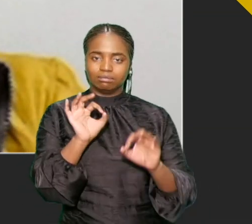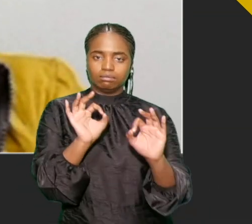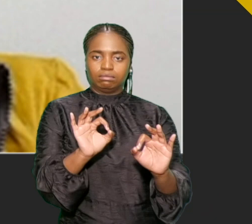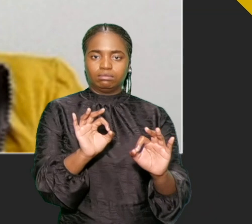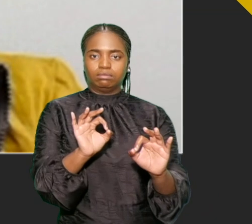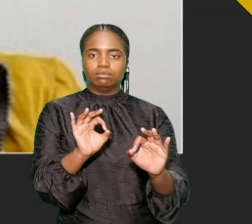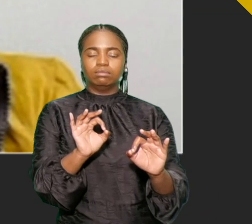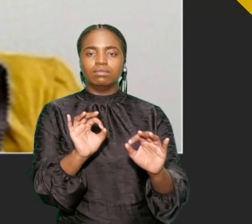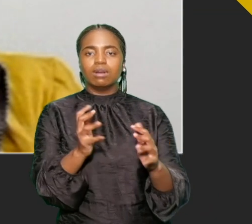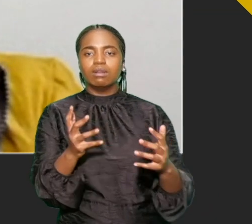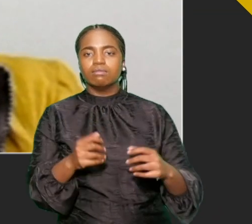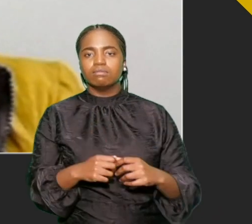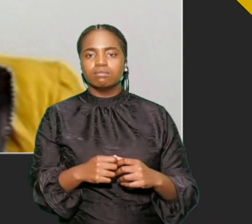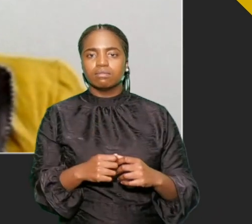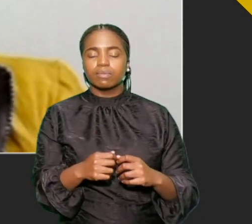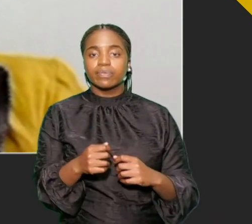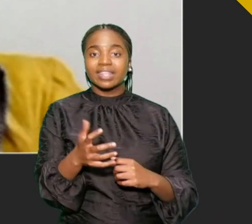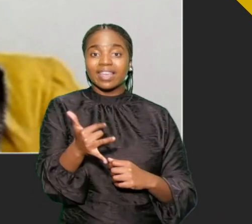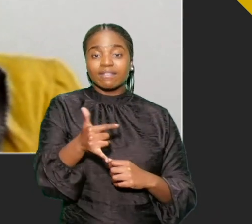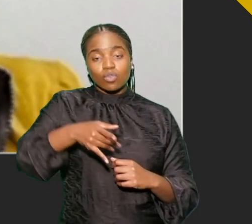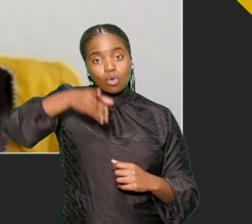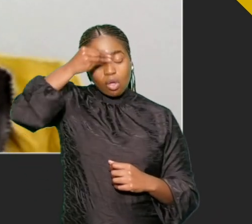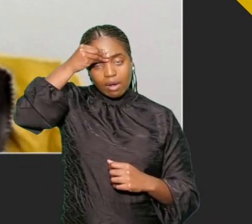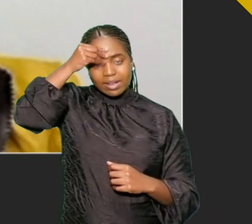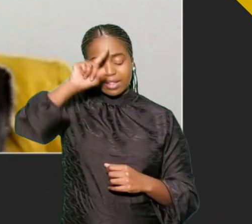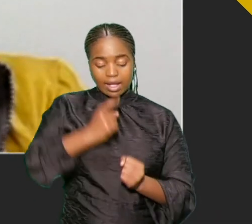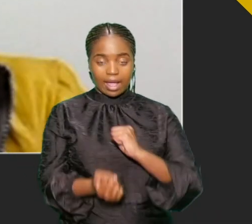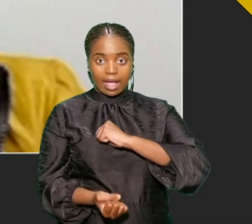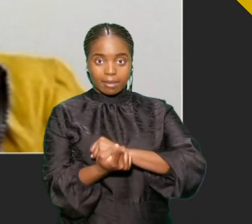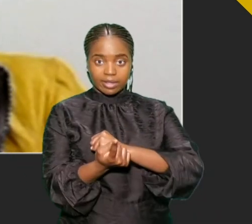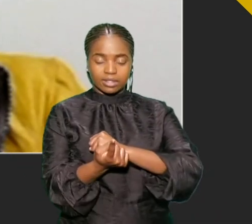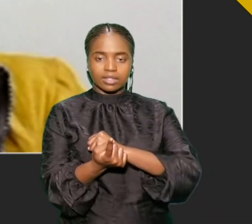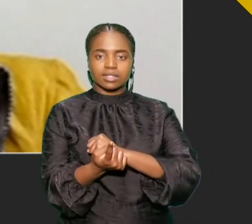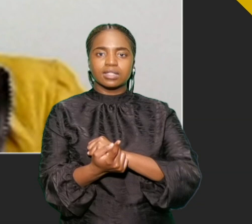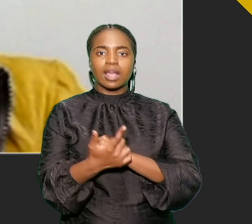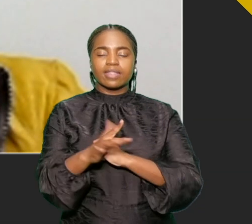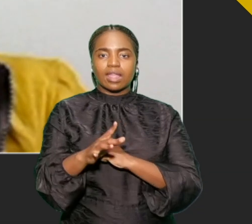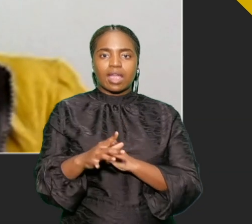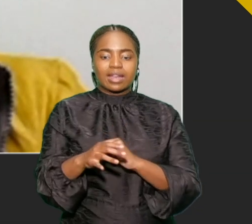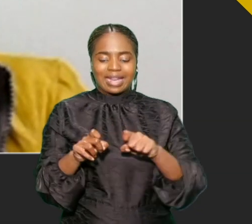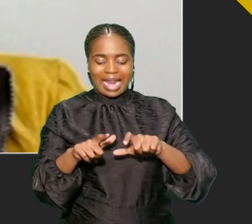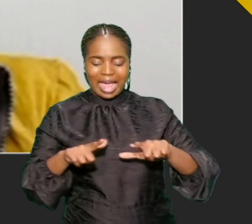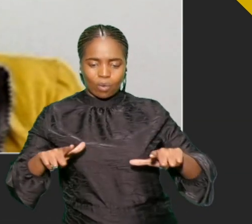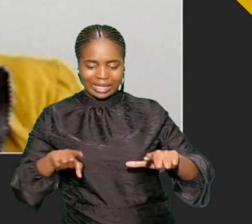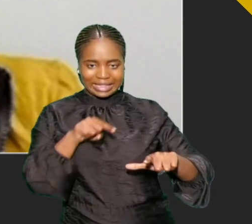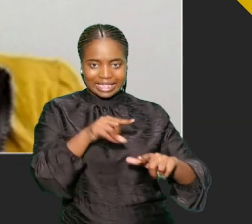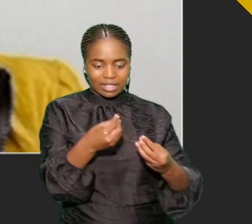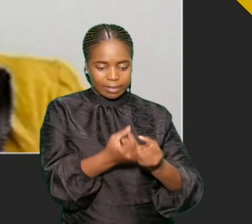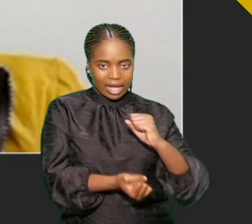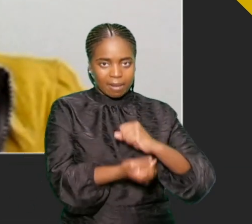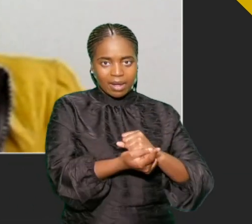appropriately. And if you learn that happens to you, and then you add language to explain what